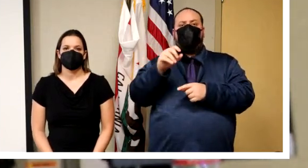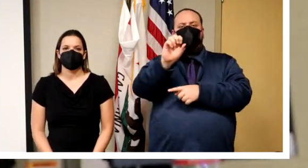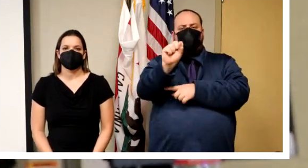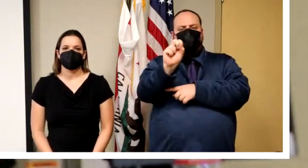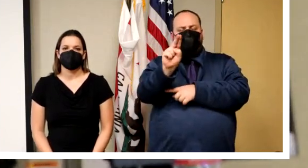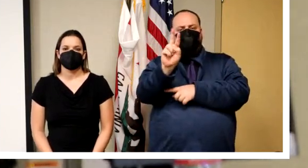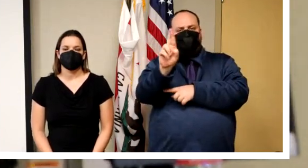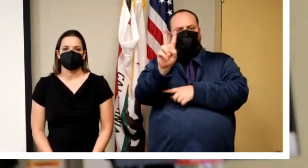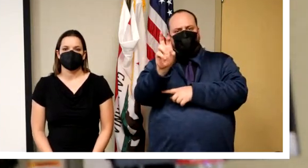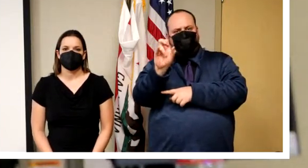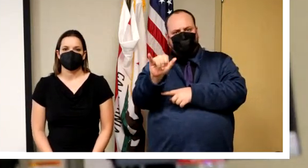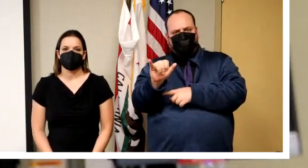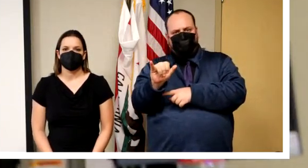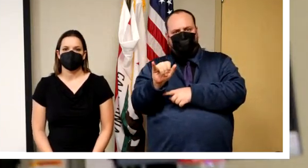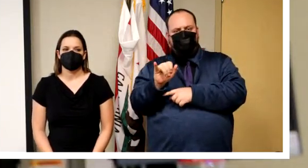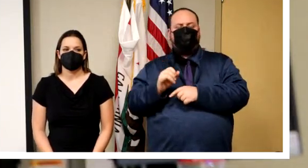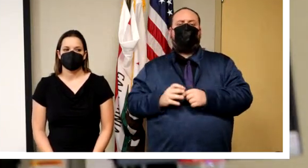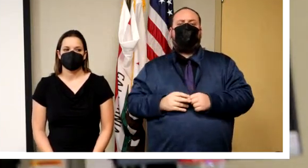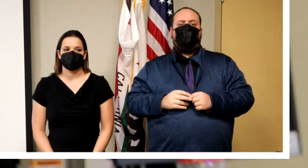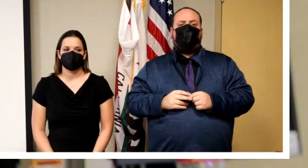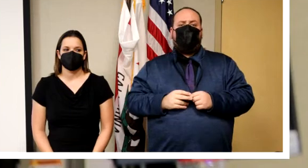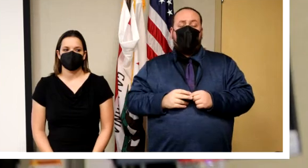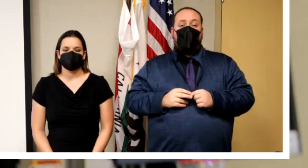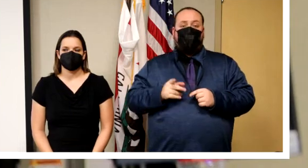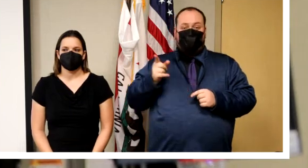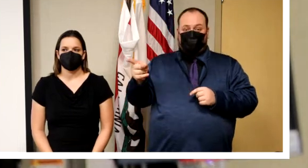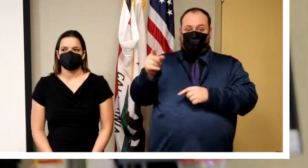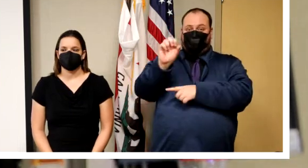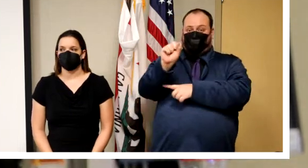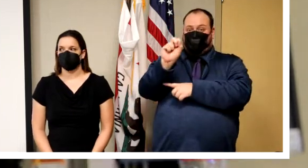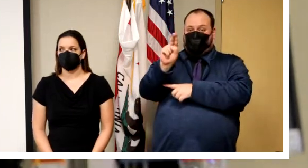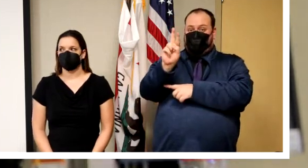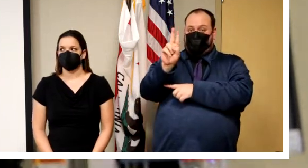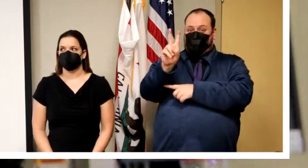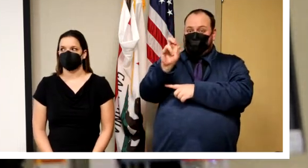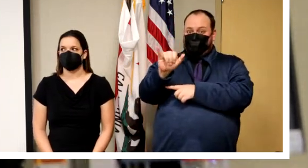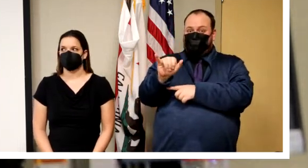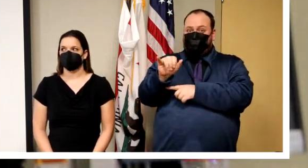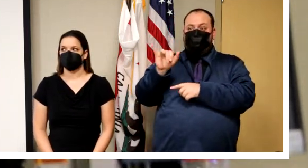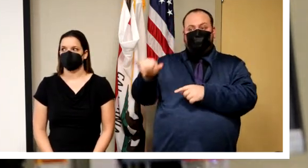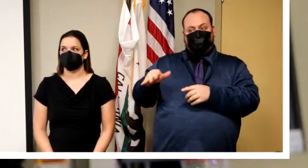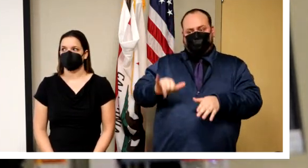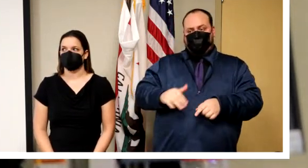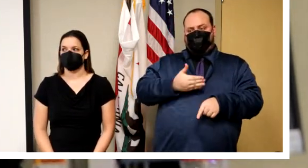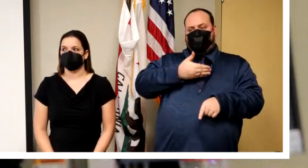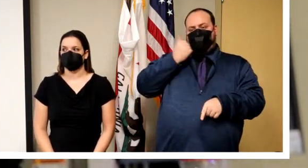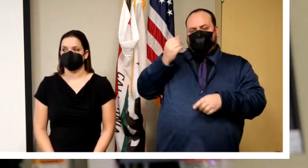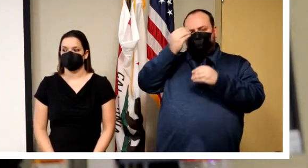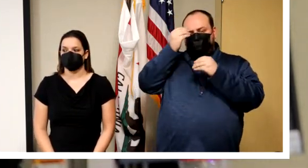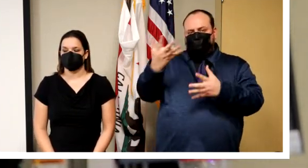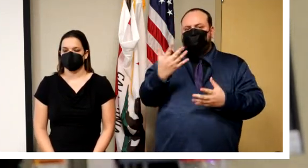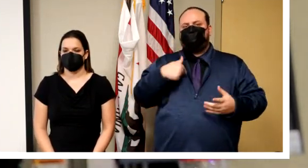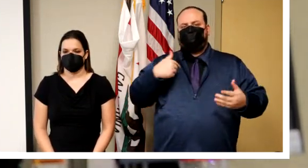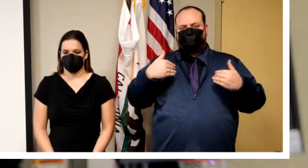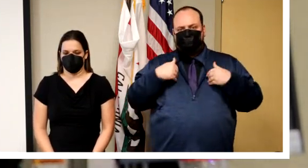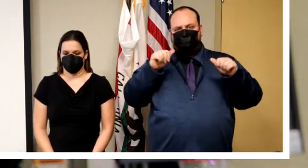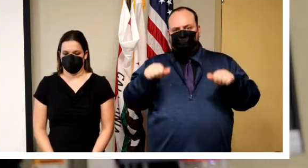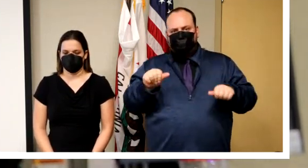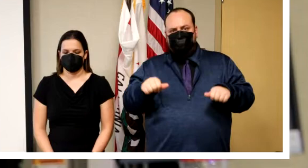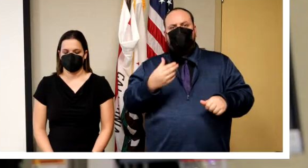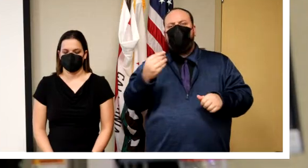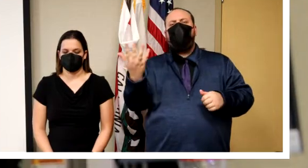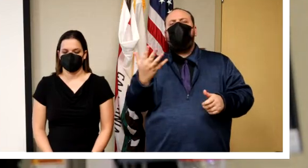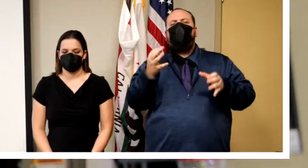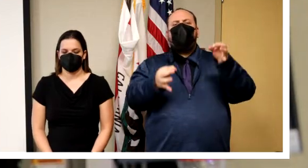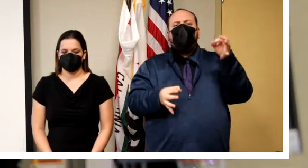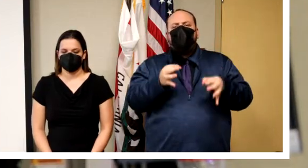2019 CVAP numbers. And so this is a survey that's done. It's the best information that we have available and what we think courts will use to